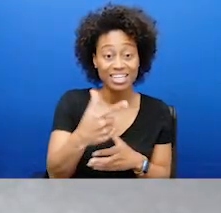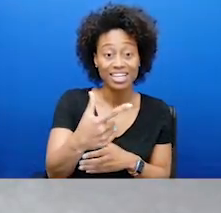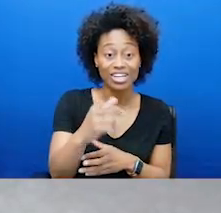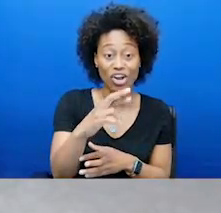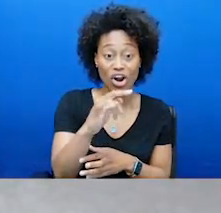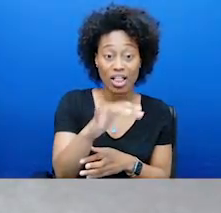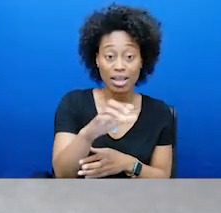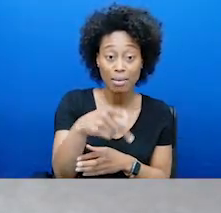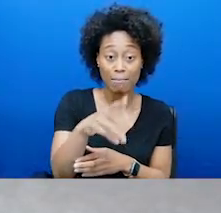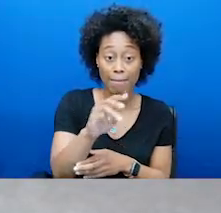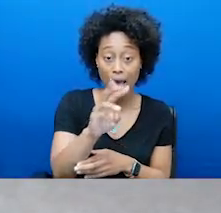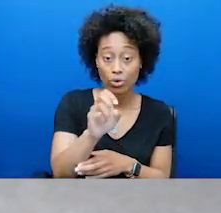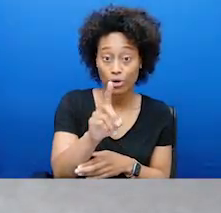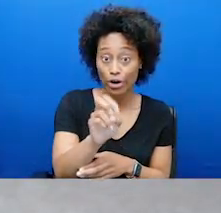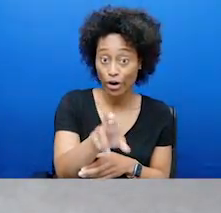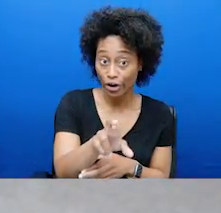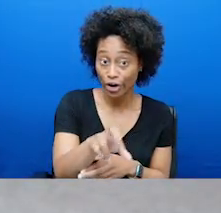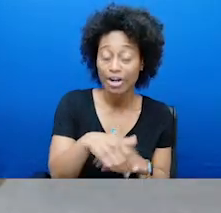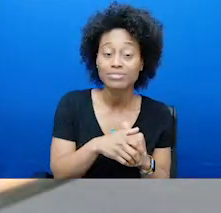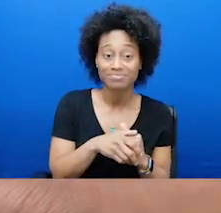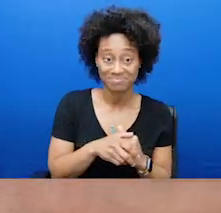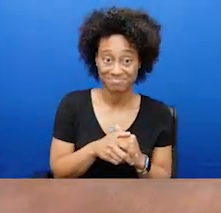Garlic powder,